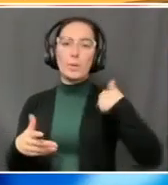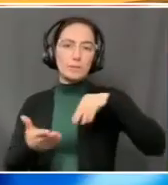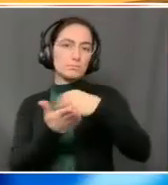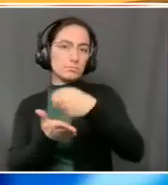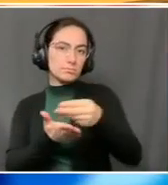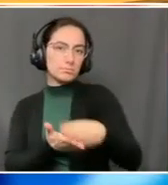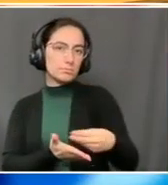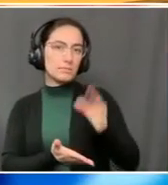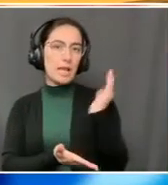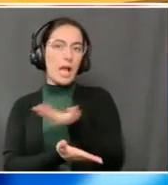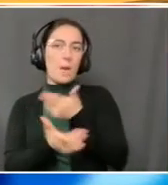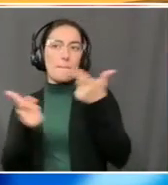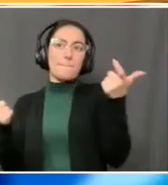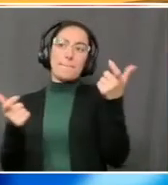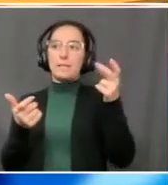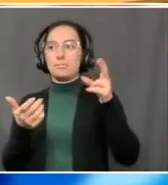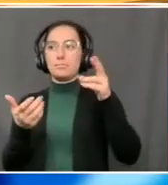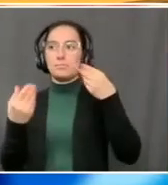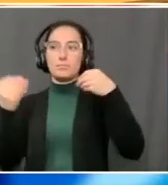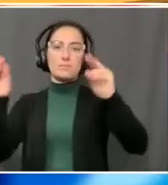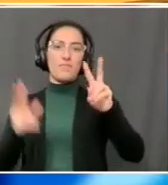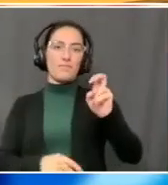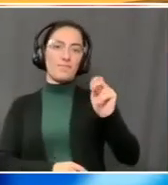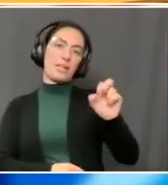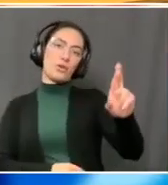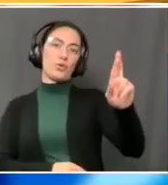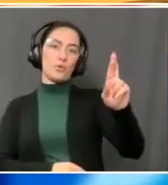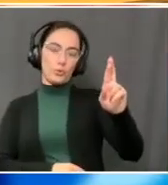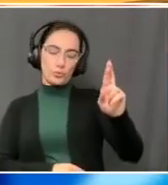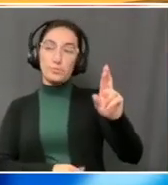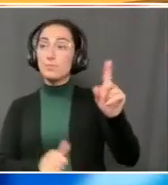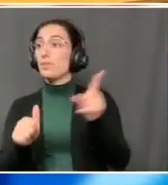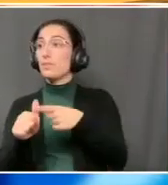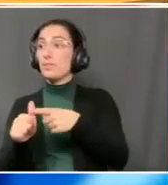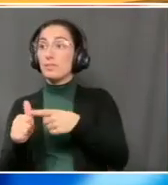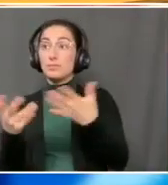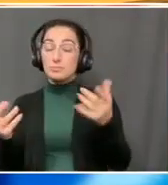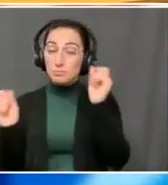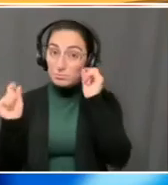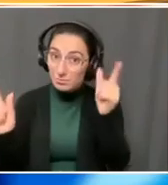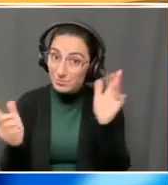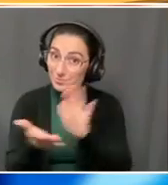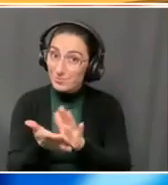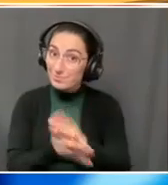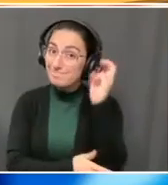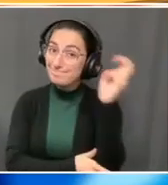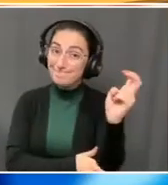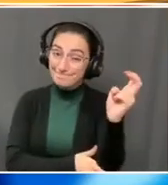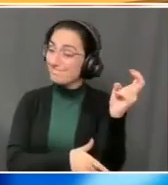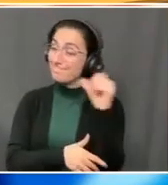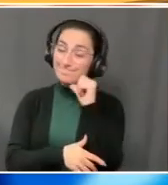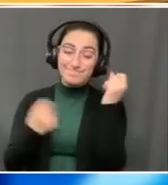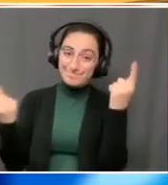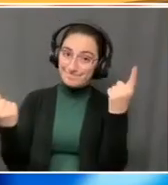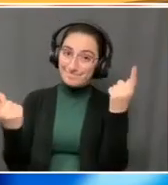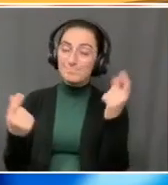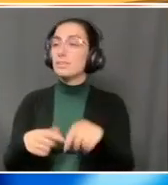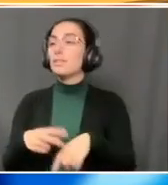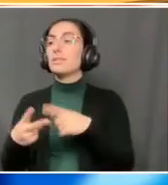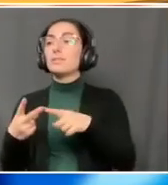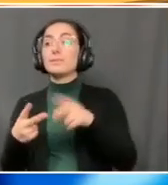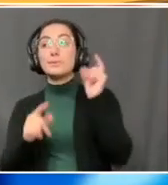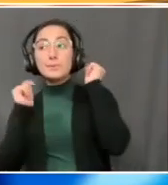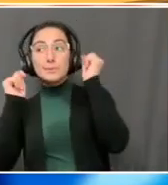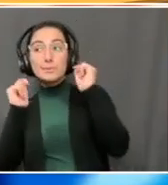our vendors. So the first is, not surprisingly, school transportation. There's tutoring and after-school programs,